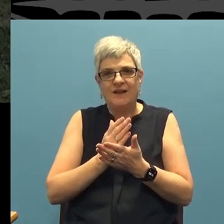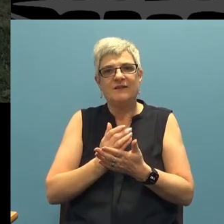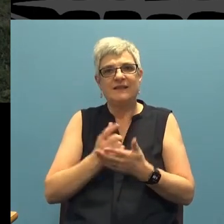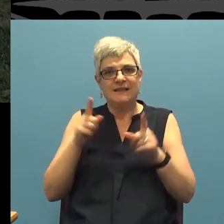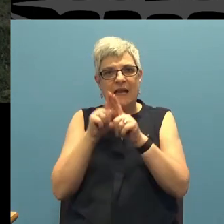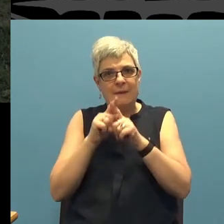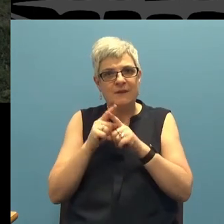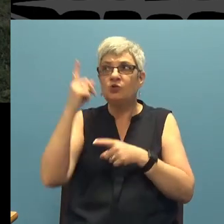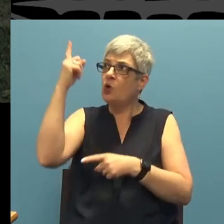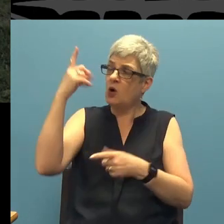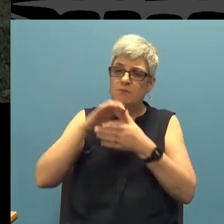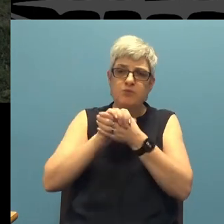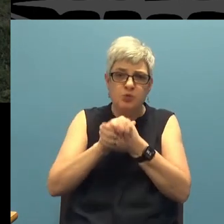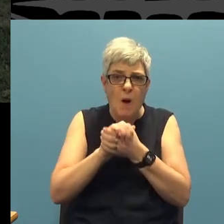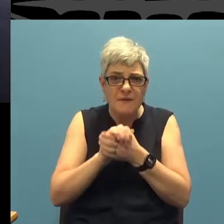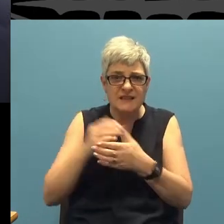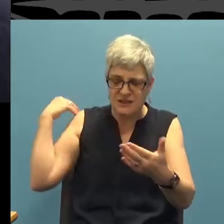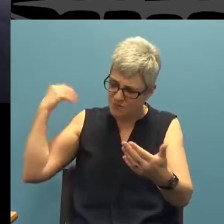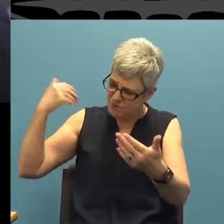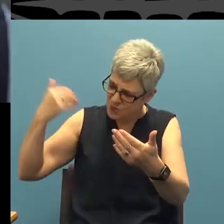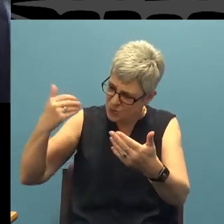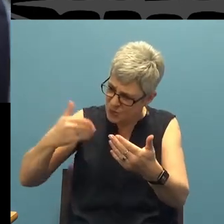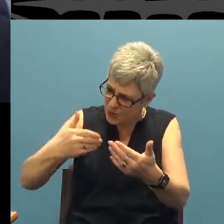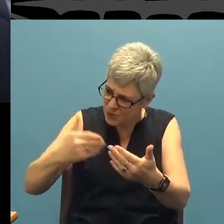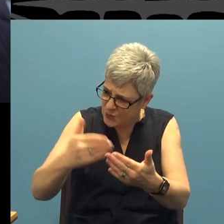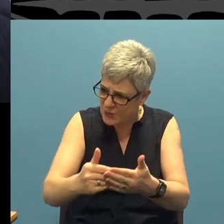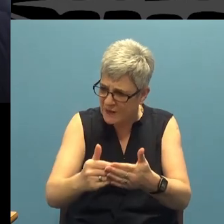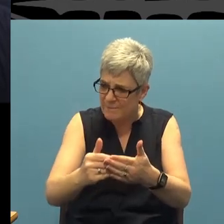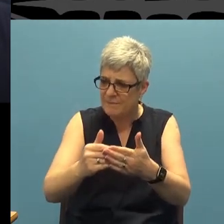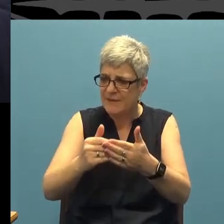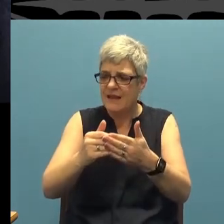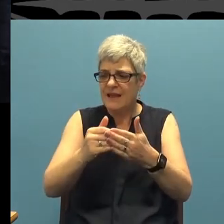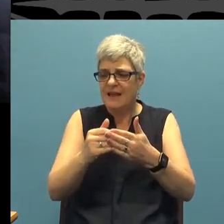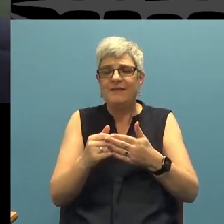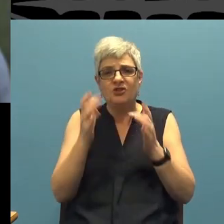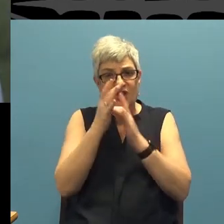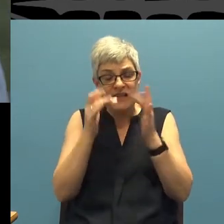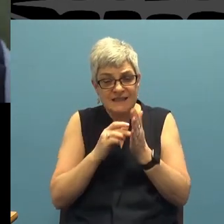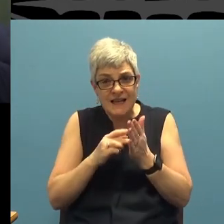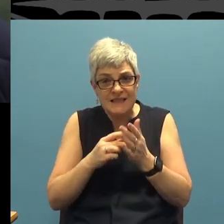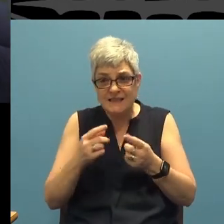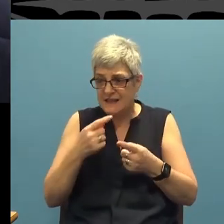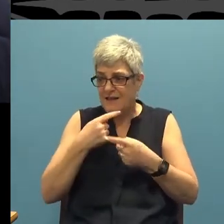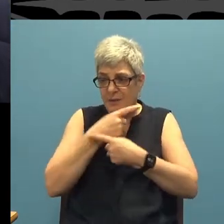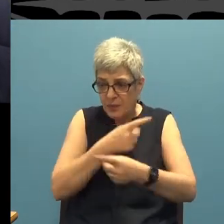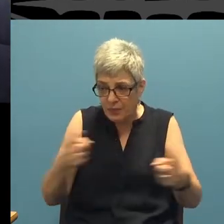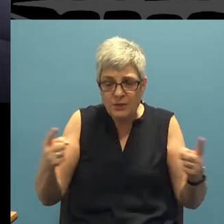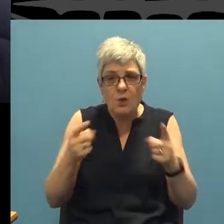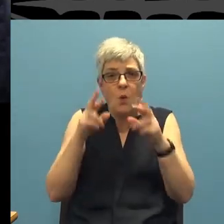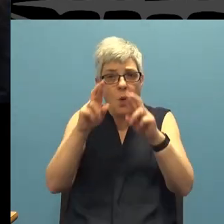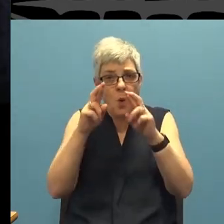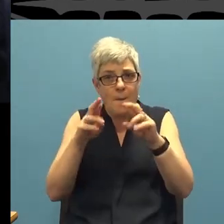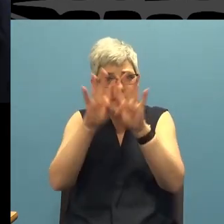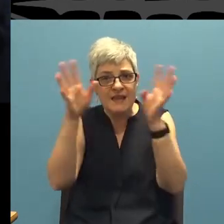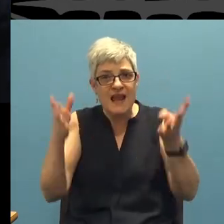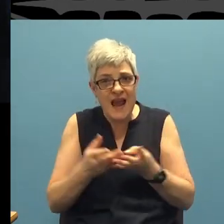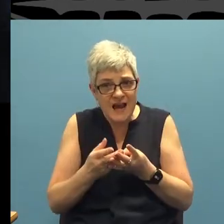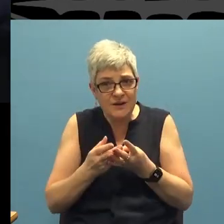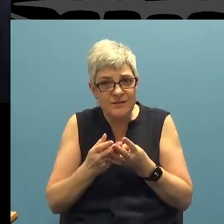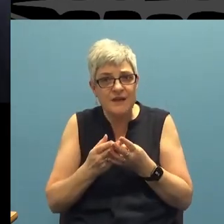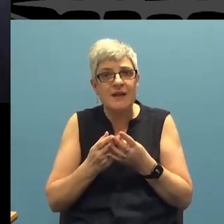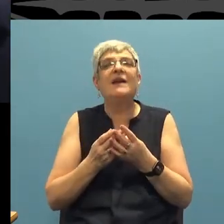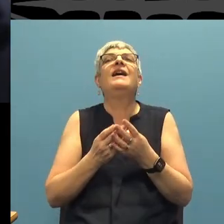God's promises right through the ages. These messages read Jesus speaking hope to the earth, predicting his